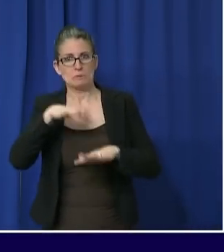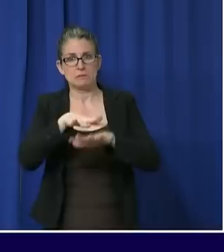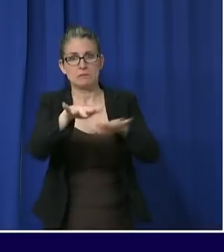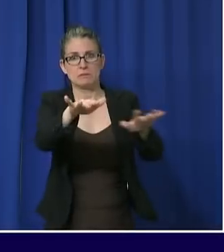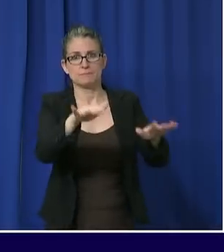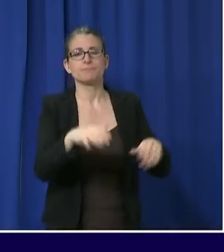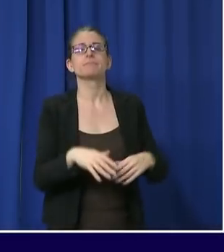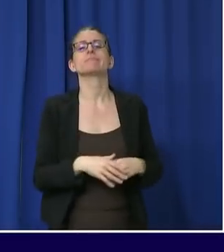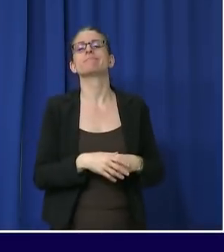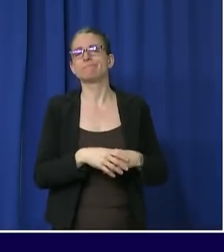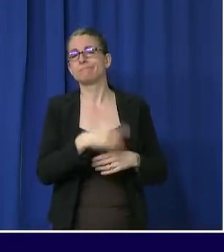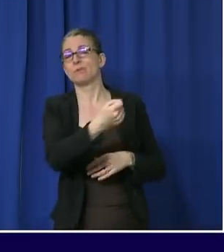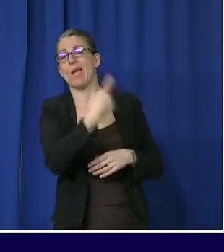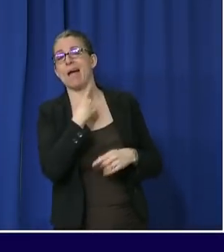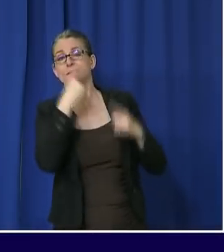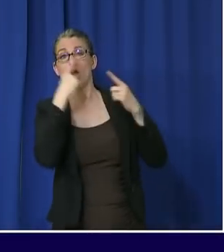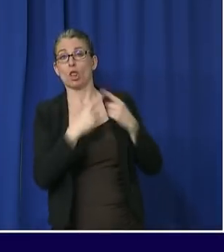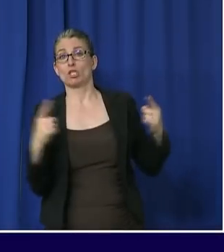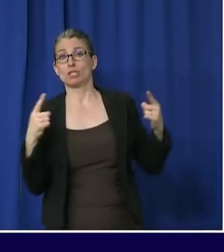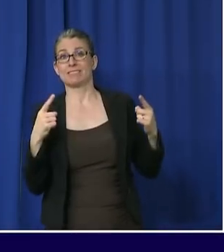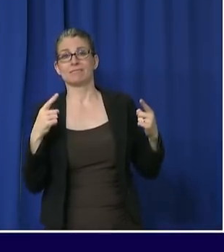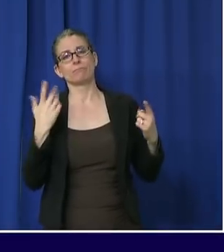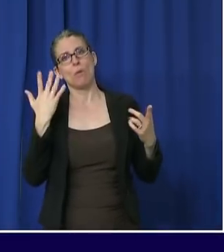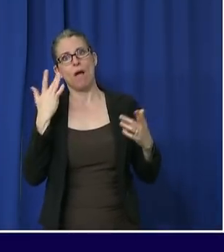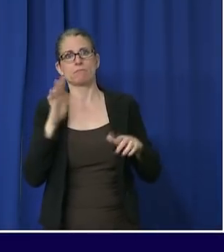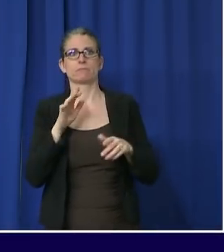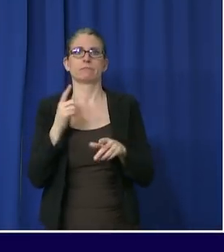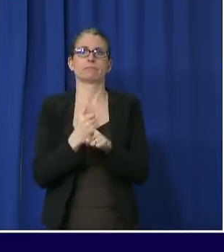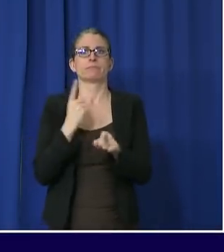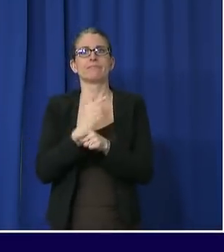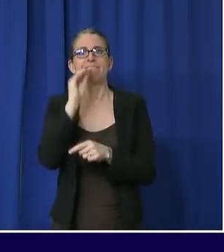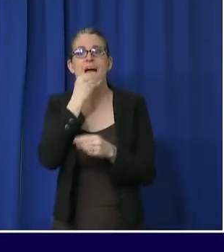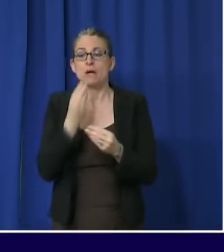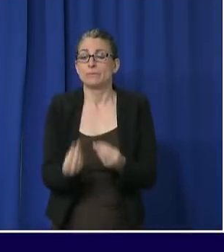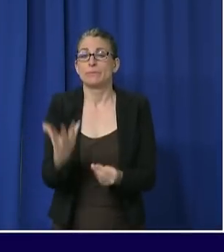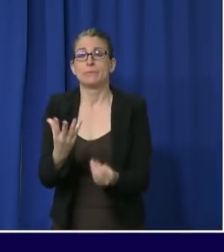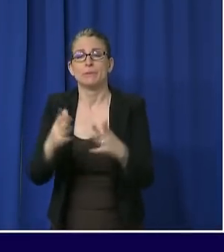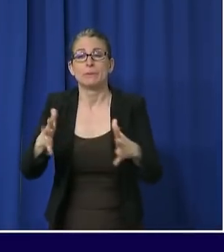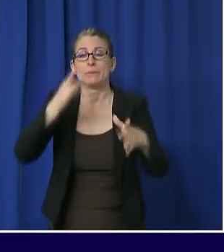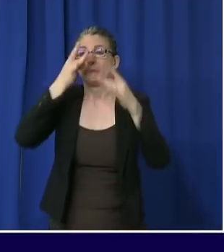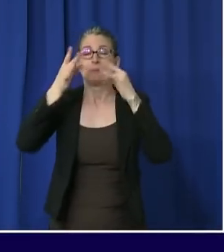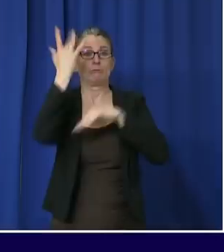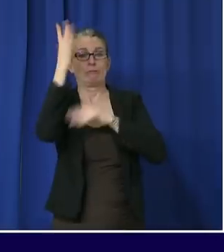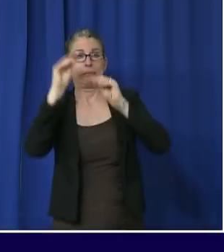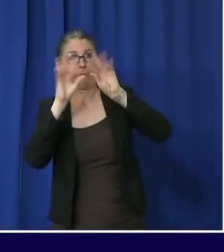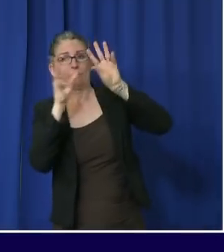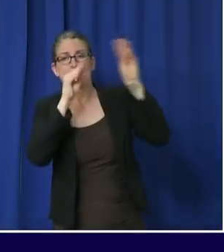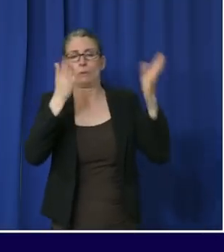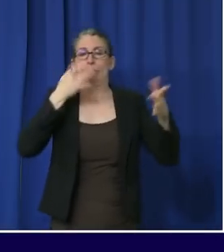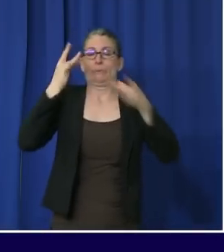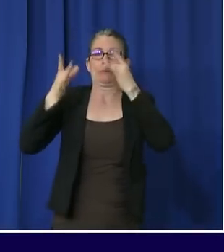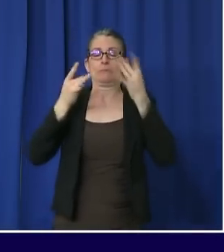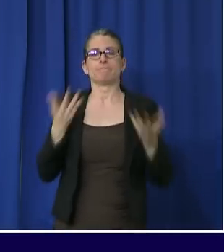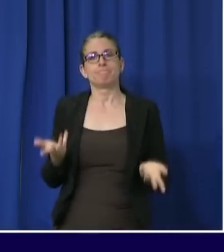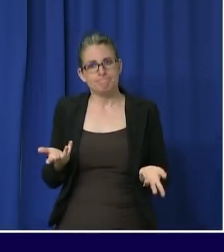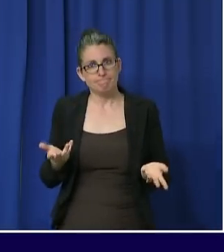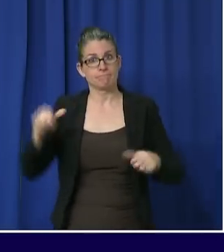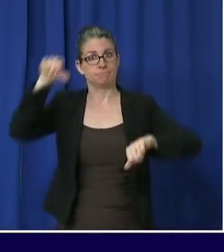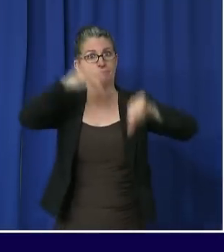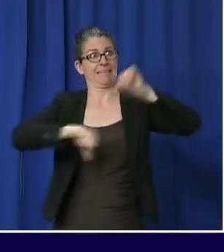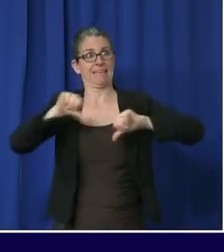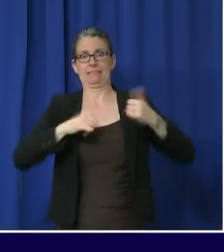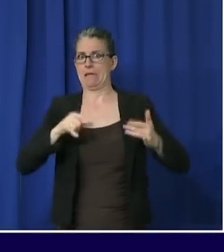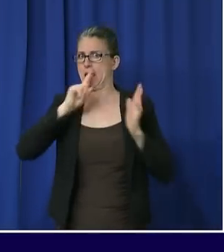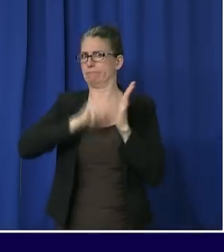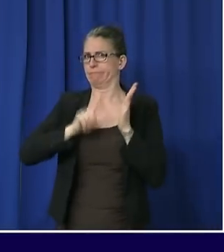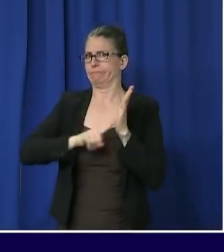possibility of COVID-19. Amy, I think there's a lot of research that's being done on that. And right now, it's probably too early to